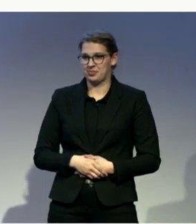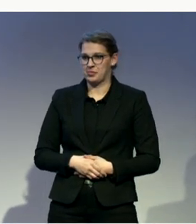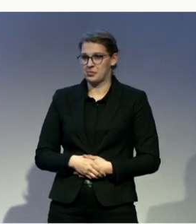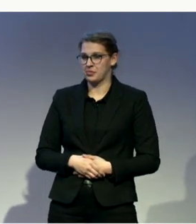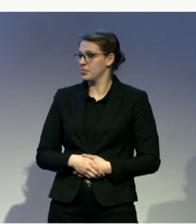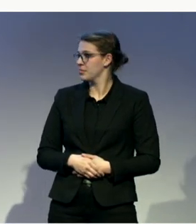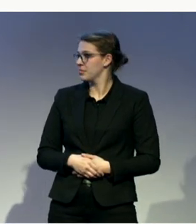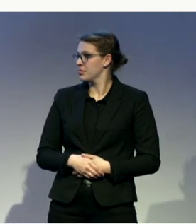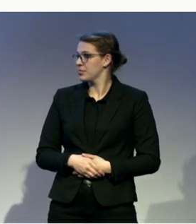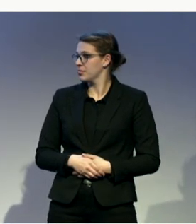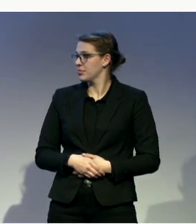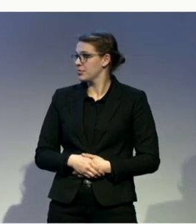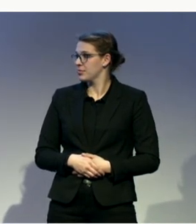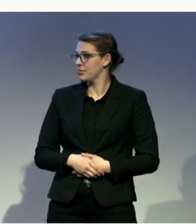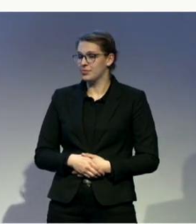Dakle